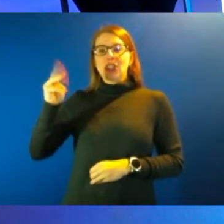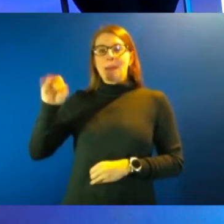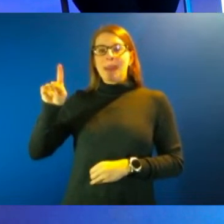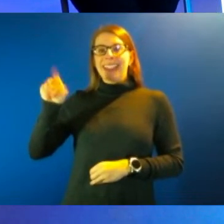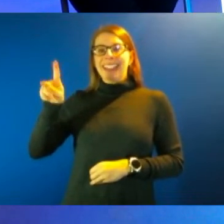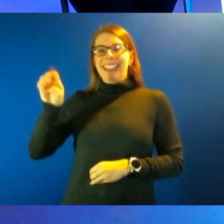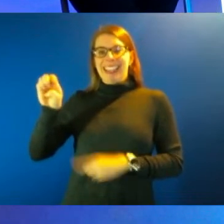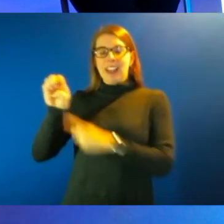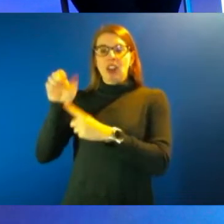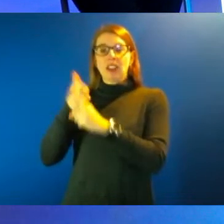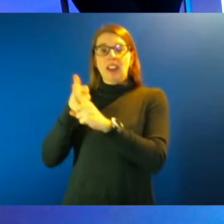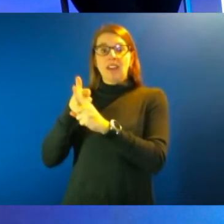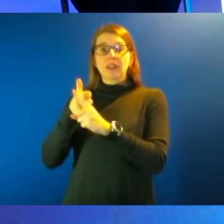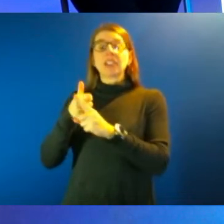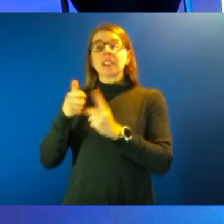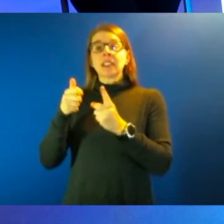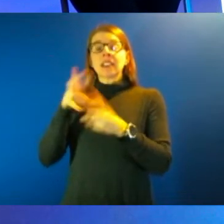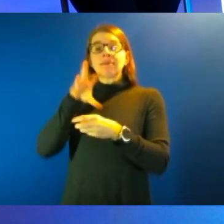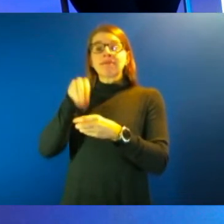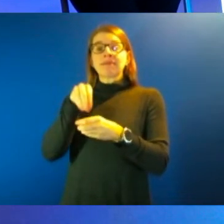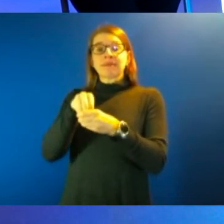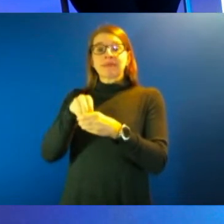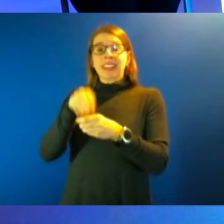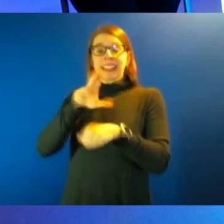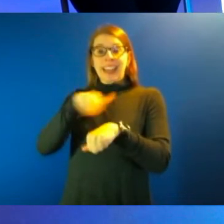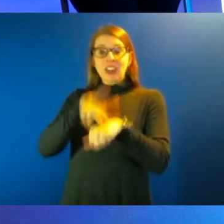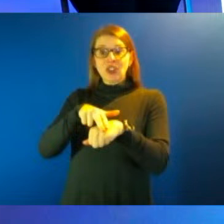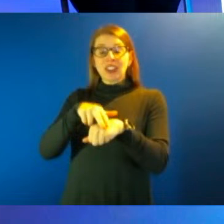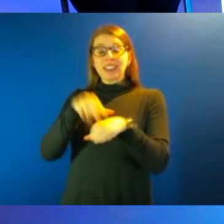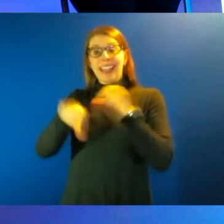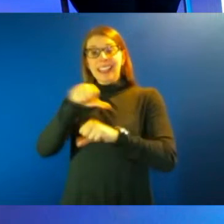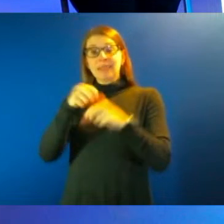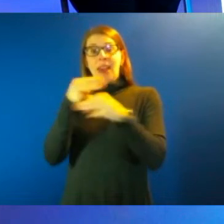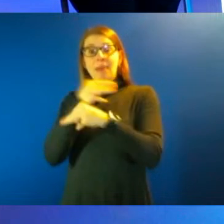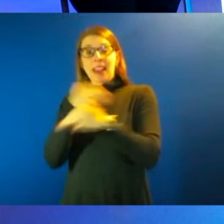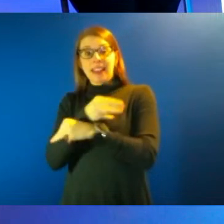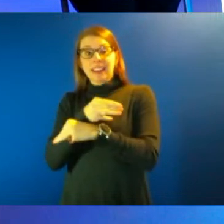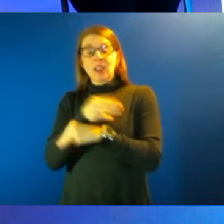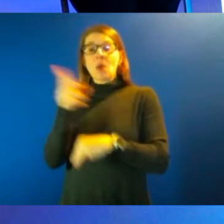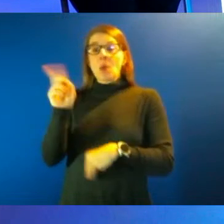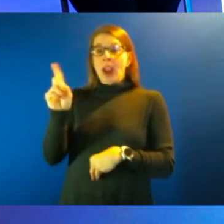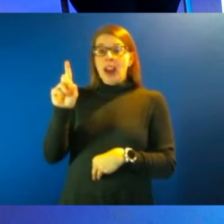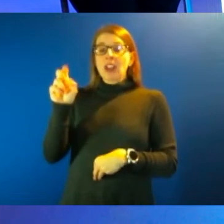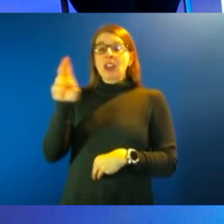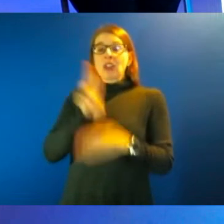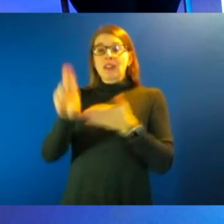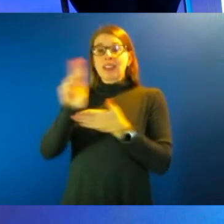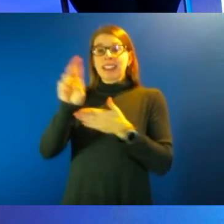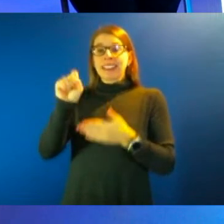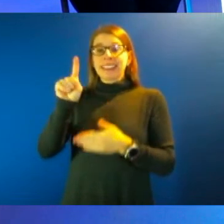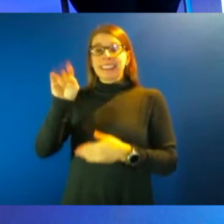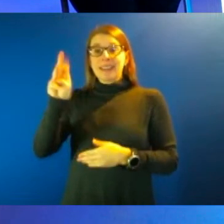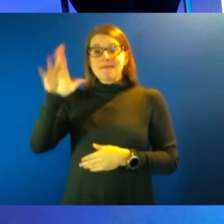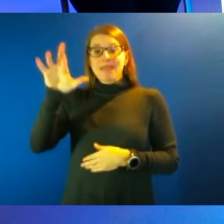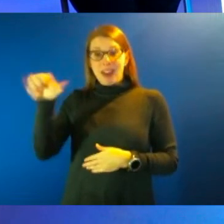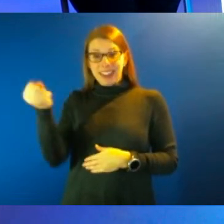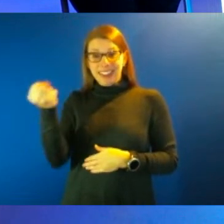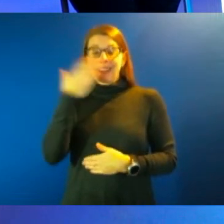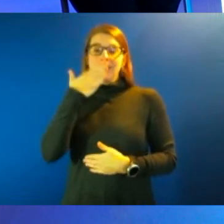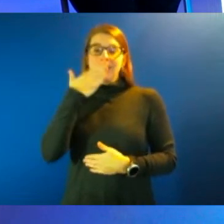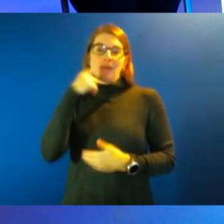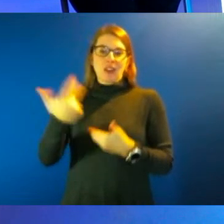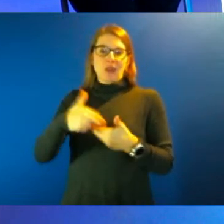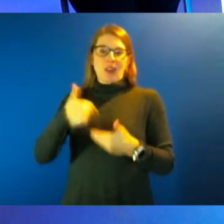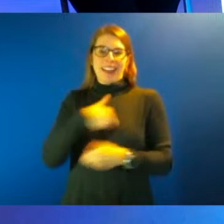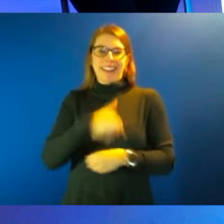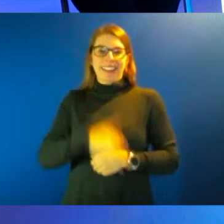and chair of Division of Natural Sciences and Mathematics at the University of St. Mary's. So thank you for being here with us. We love it when you're here.